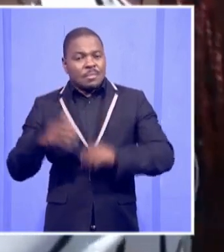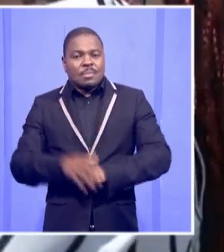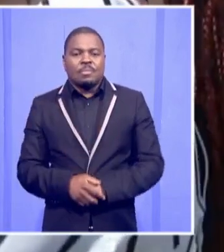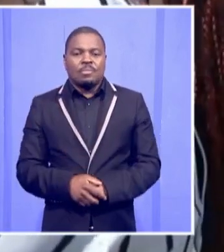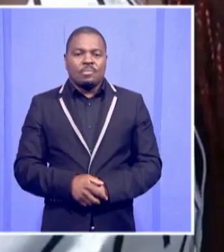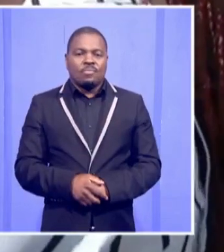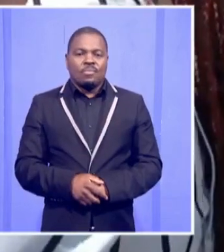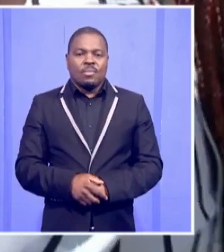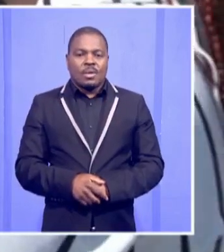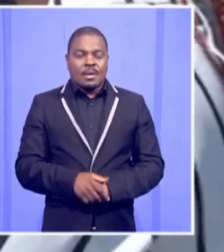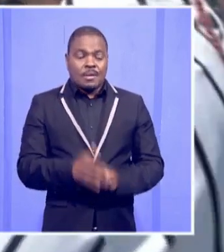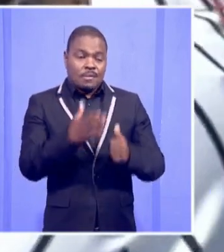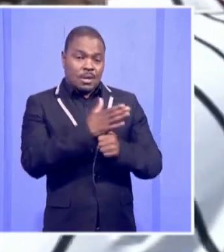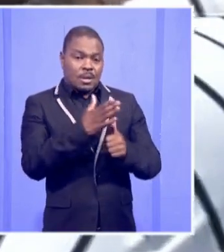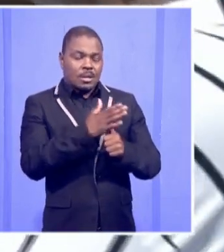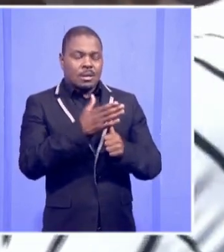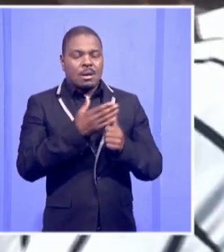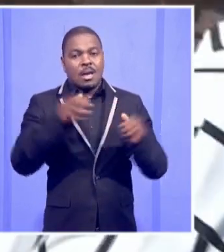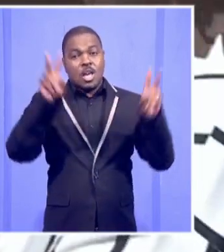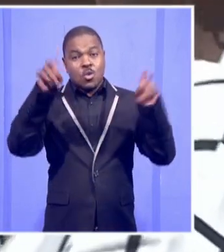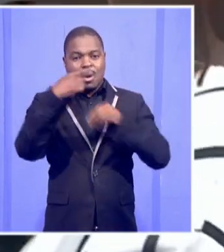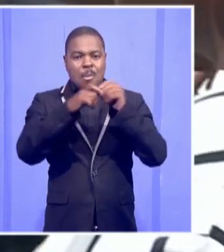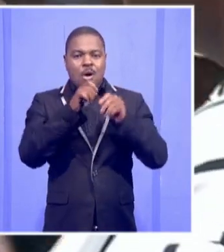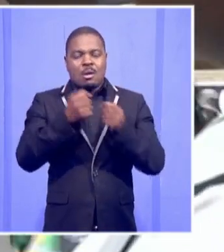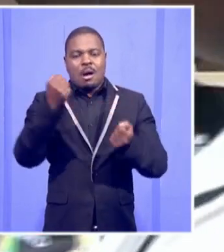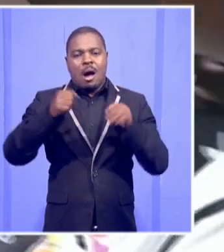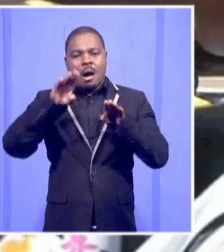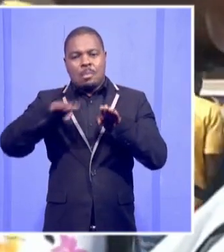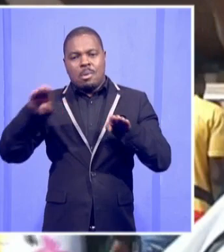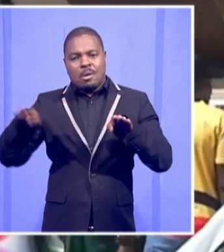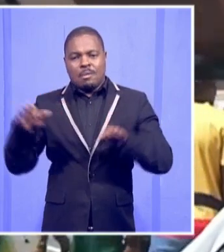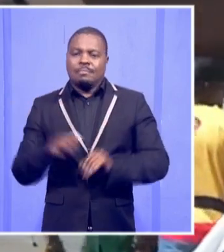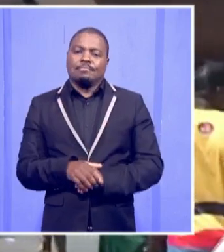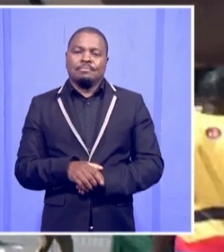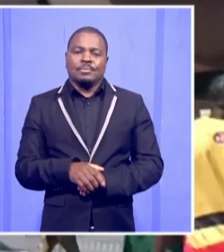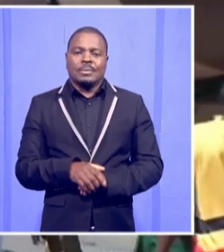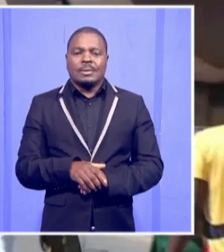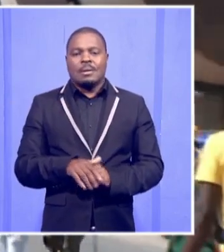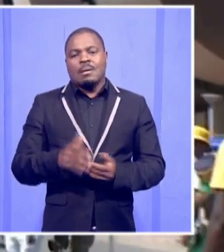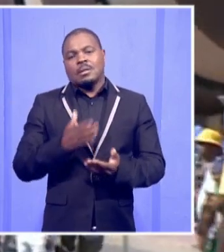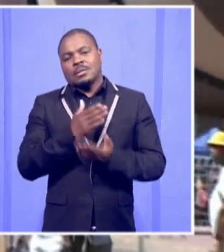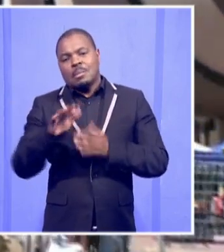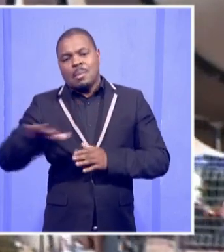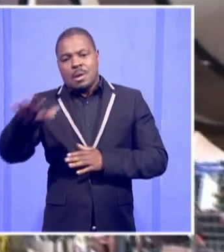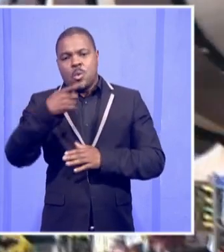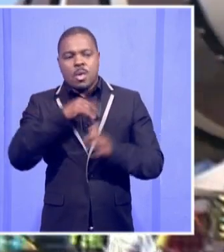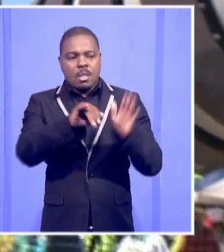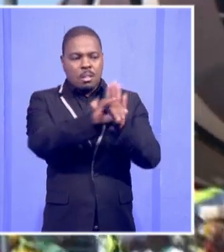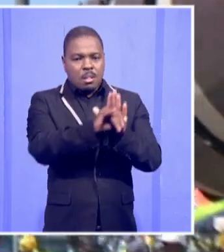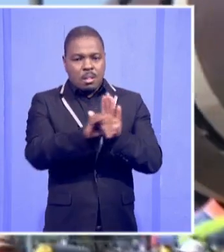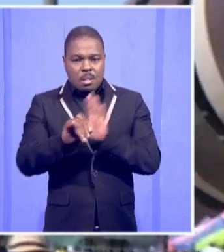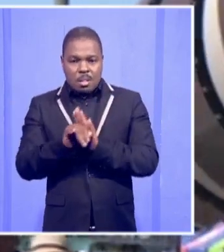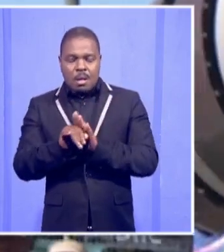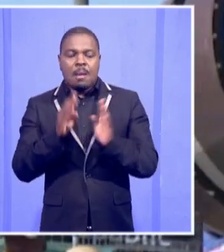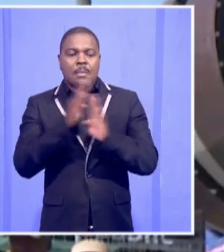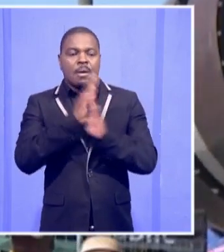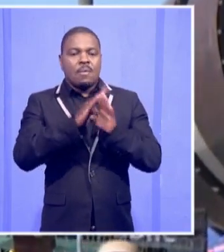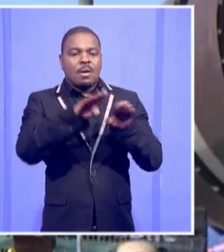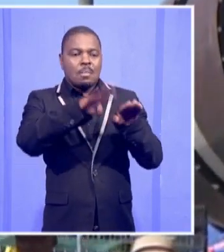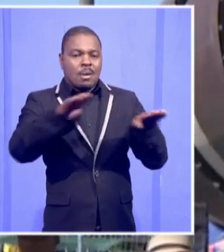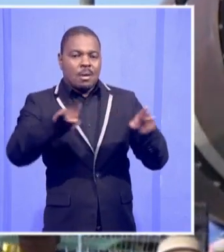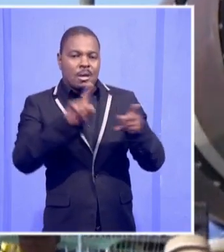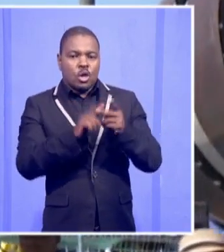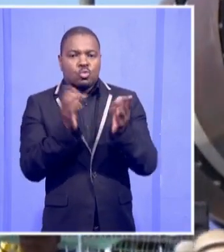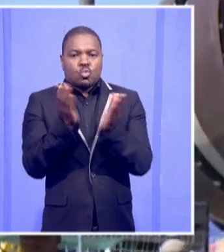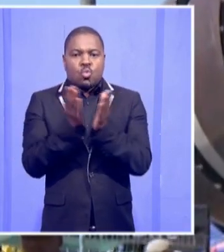Let's start with the parking. There are a number of areas that we've identified as private parking, including the schools